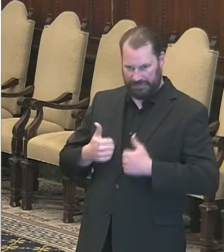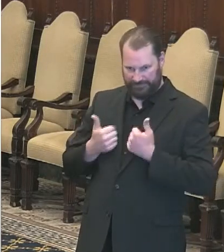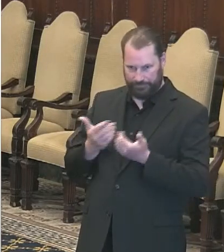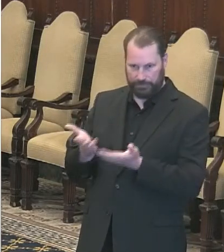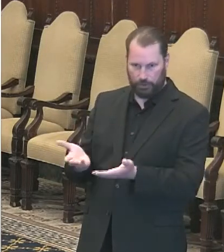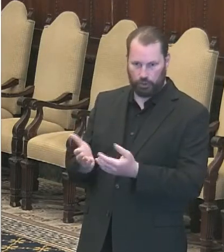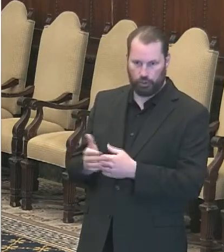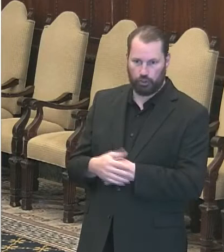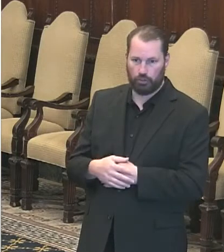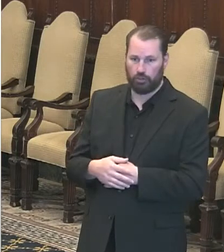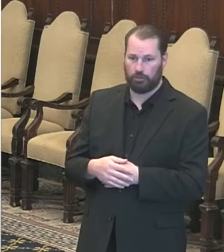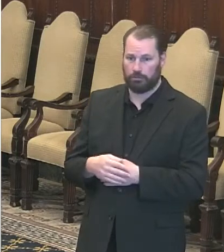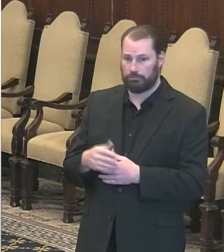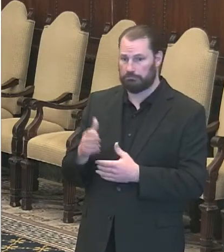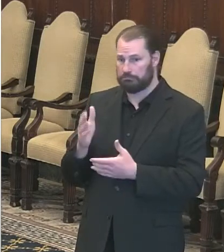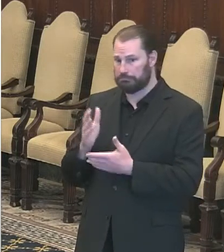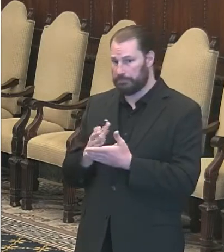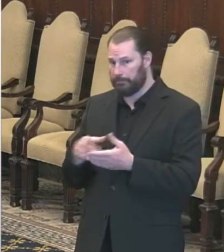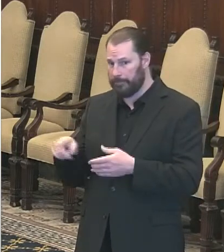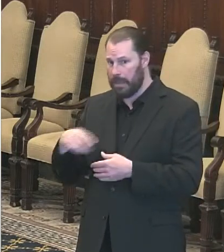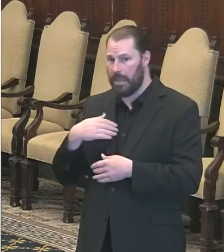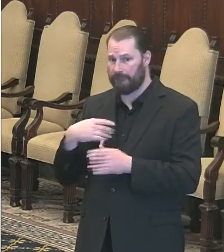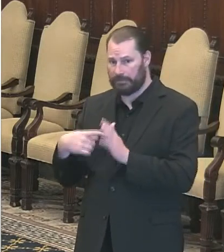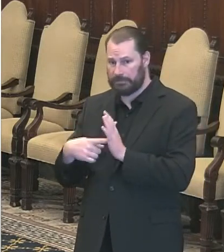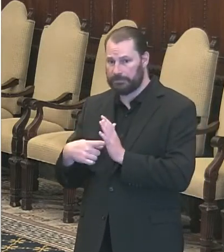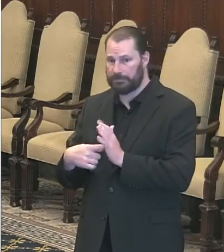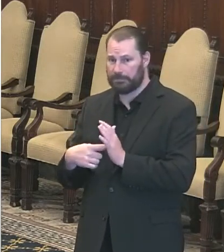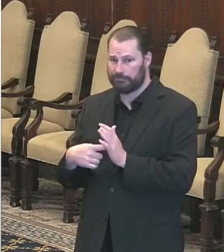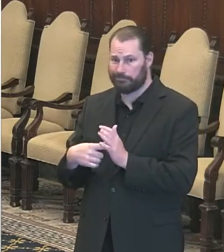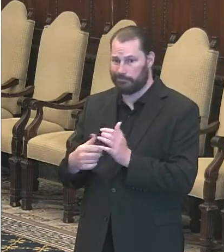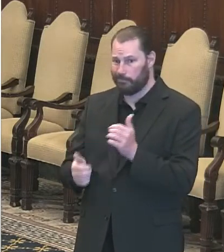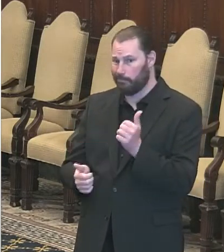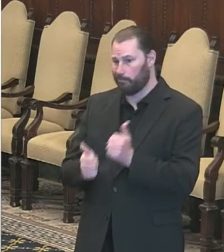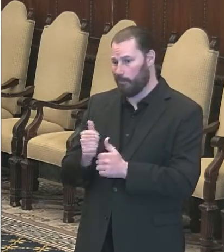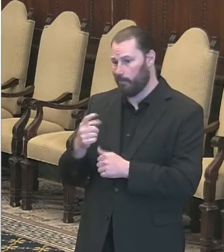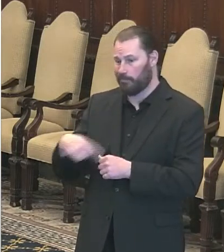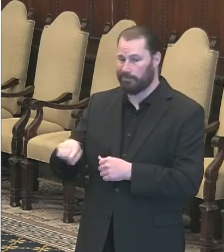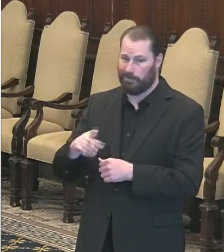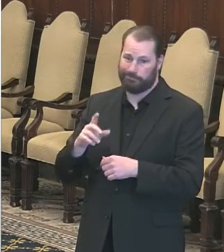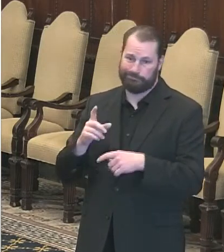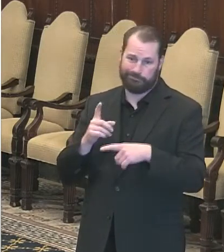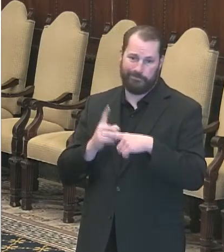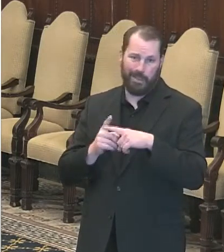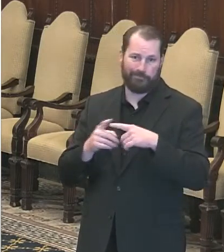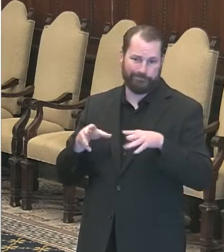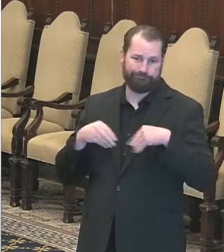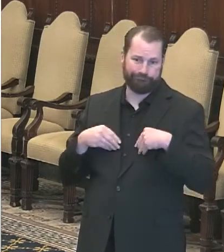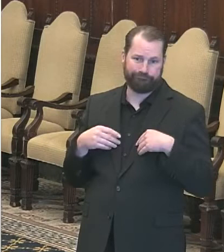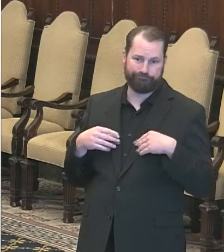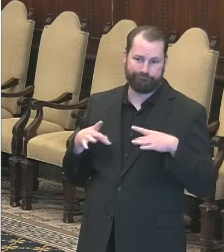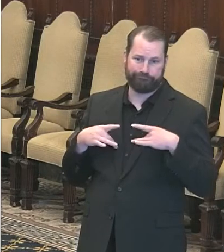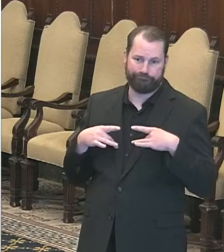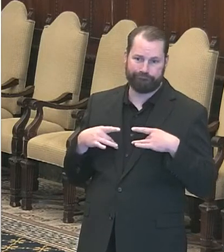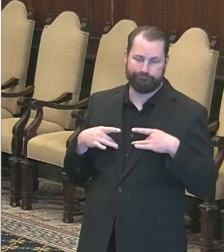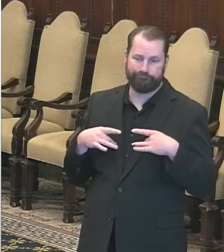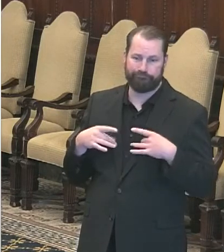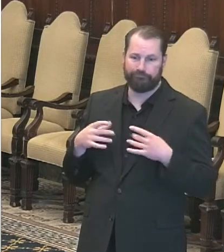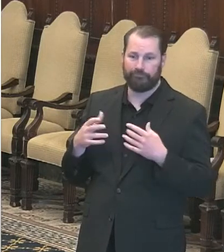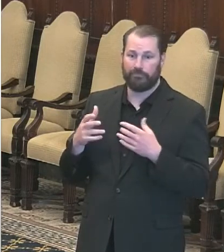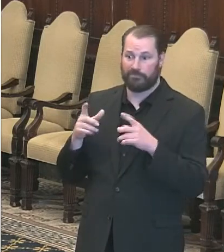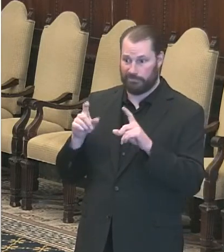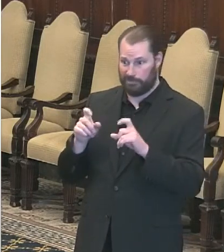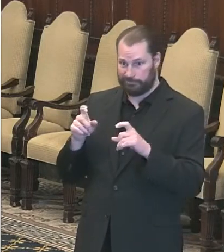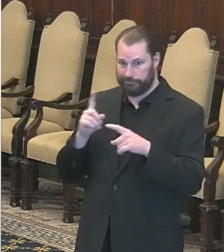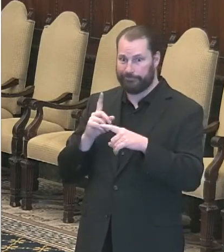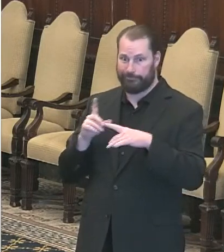symptoms. And we found a fairly large percentage of them tested positive, even though they had no symptoms. Those that are tested positive have now been offered, and I believe